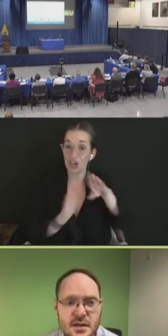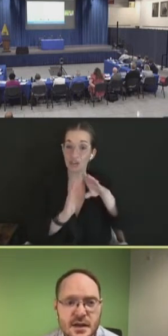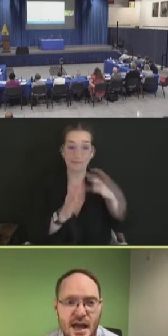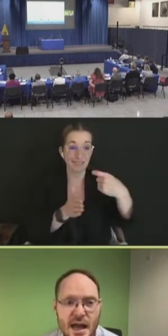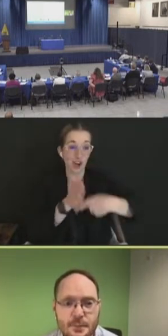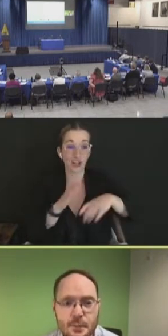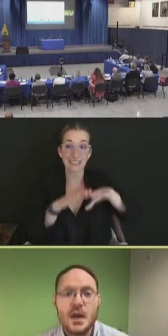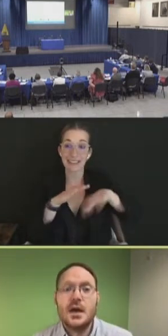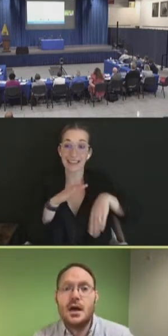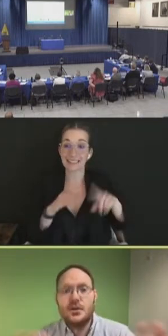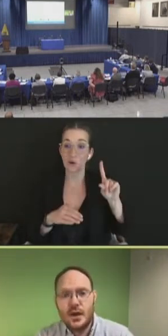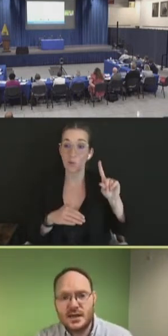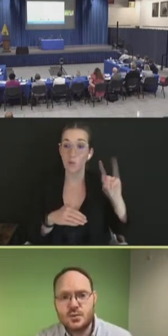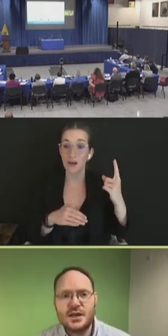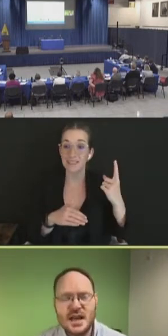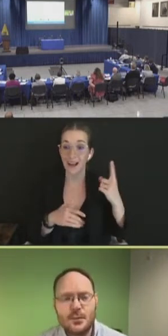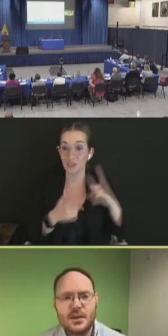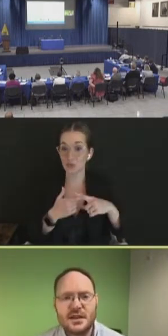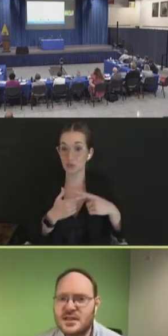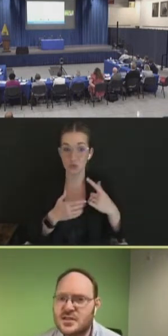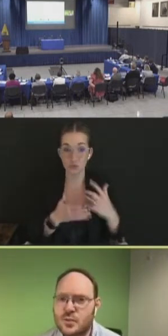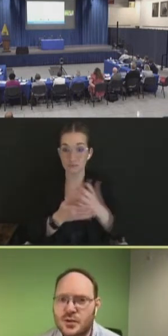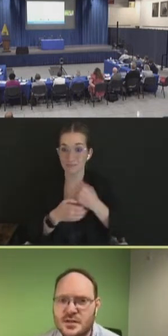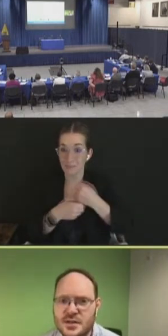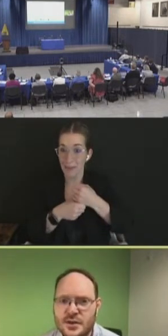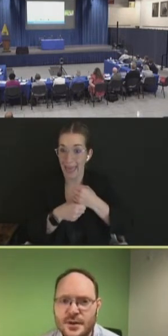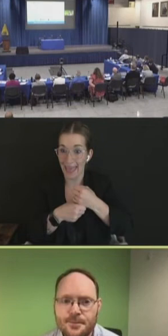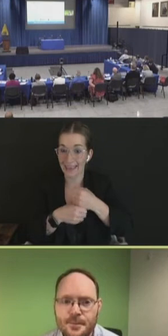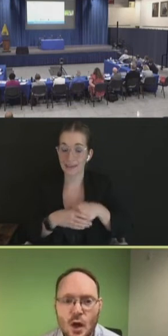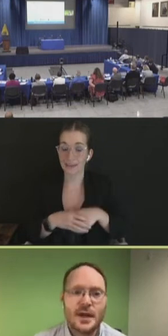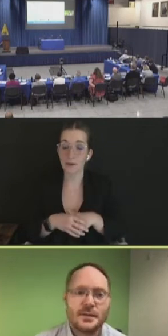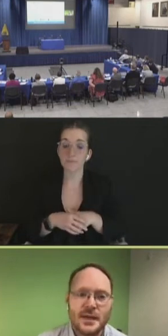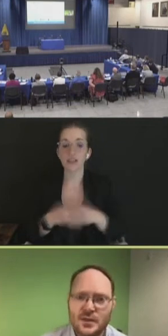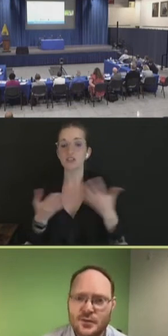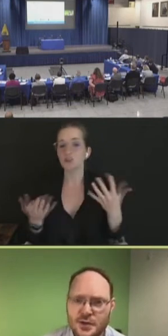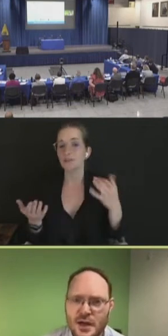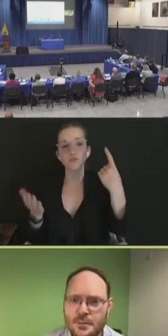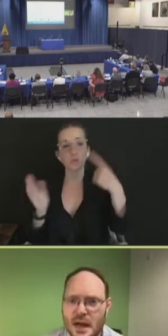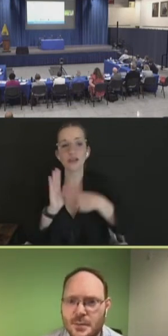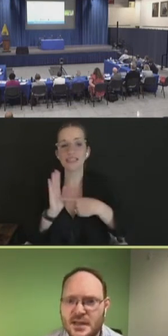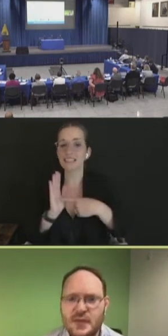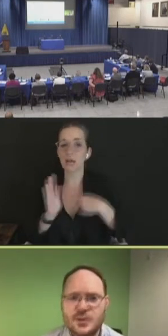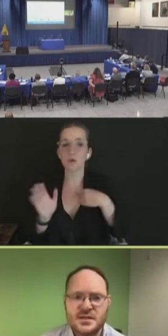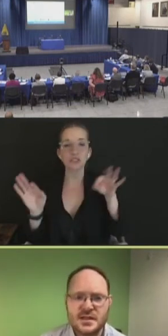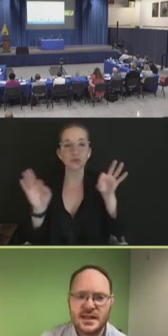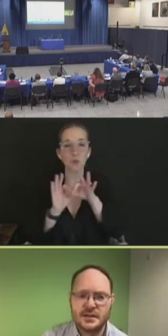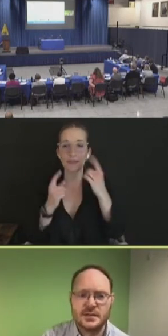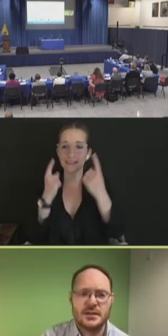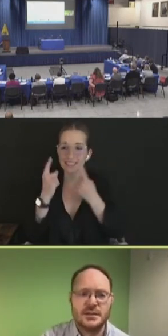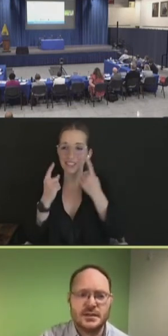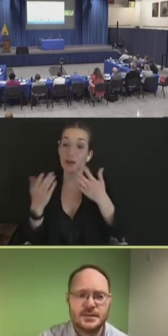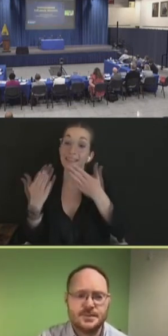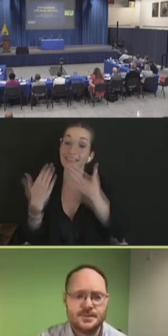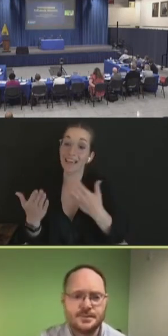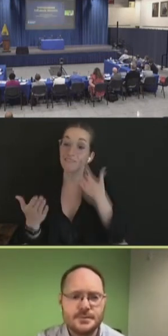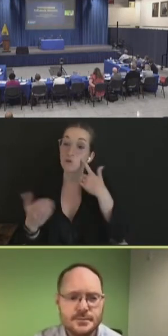technologies. As one example, I think it's just worth considering. Okay, thank you for your time. Happy to take questions at the end.